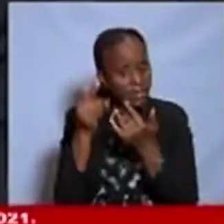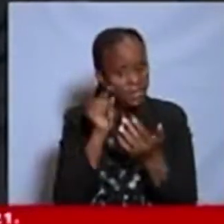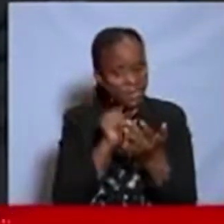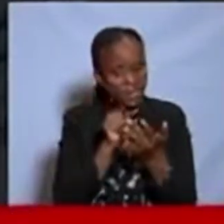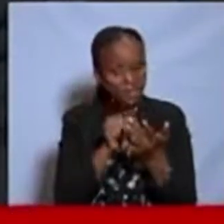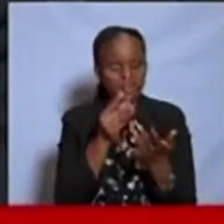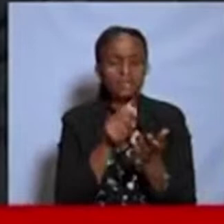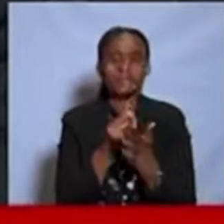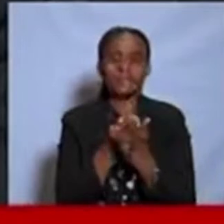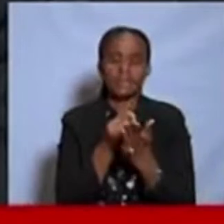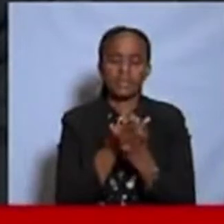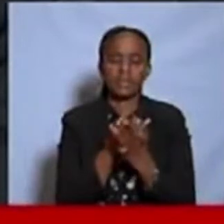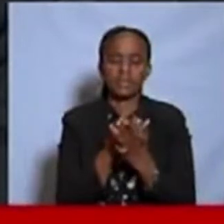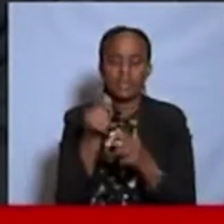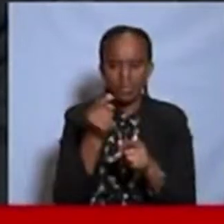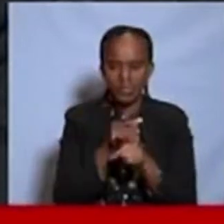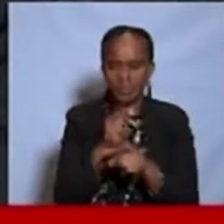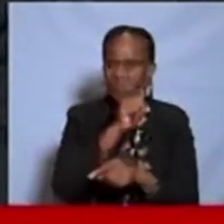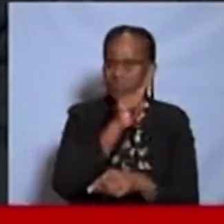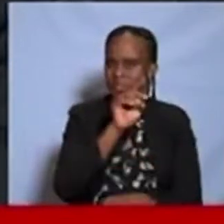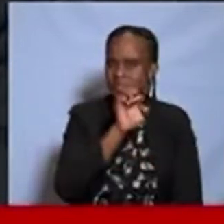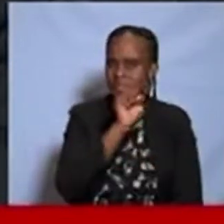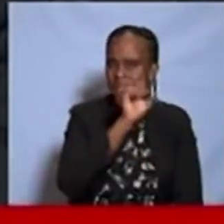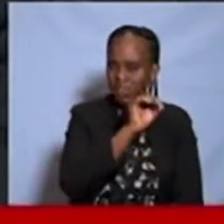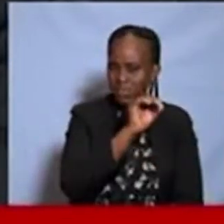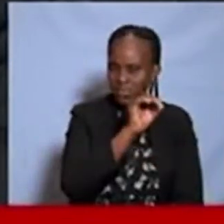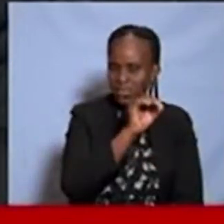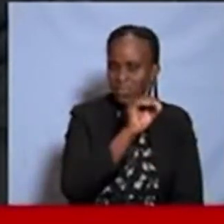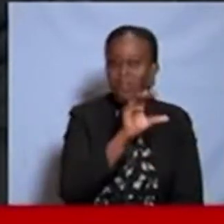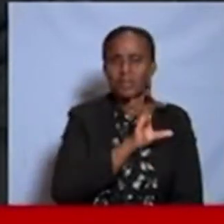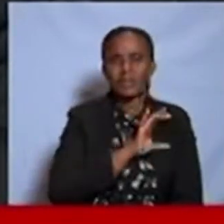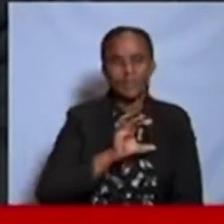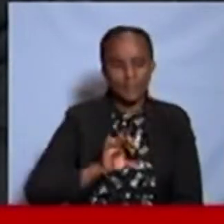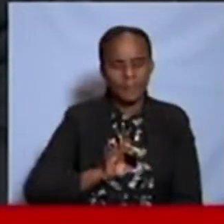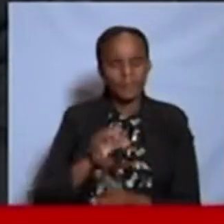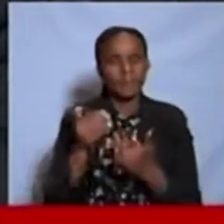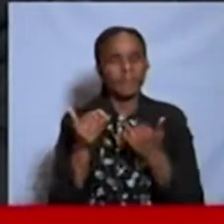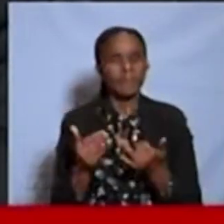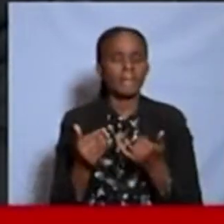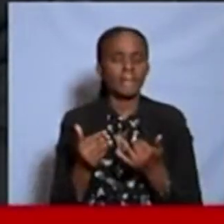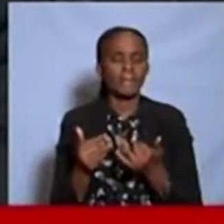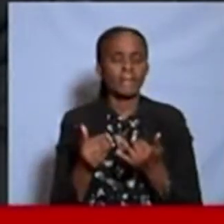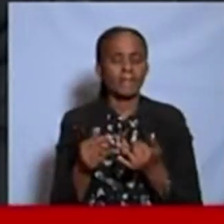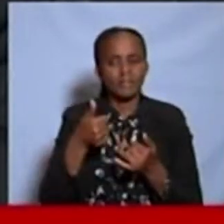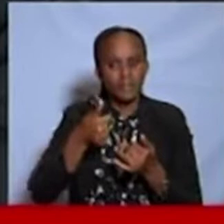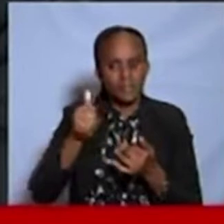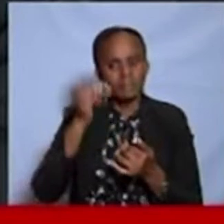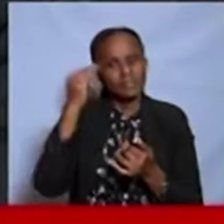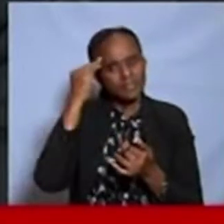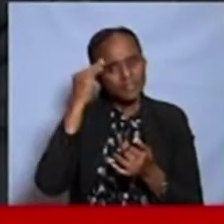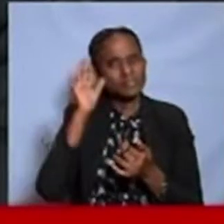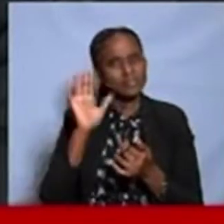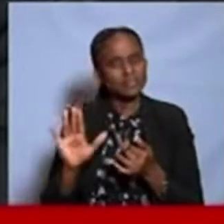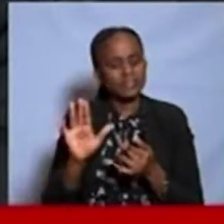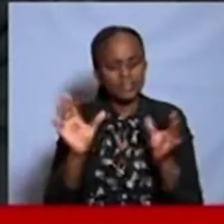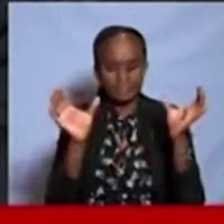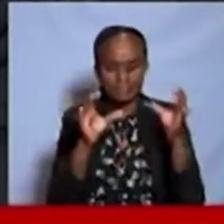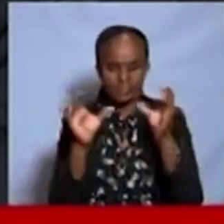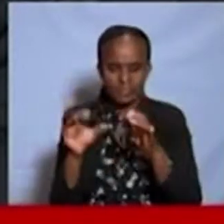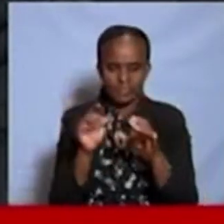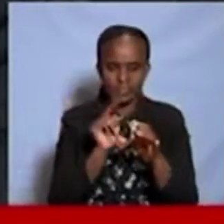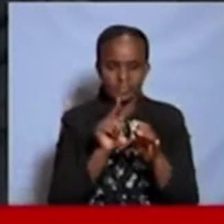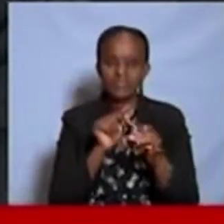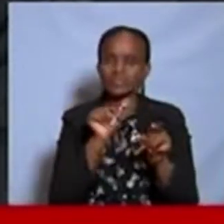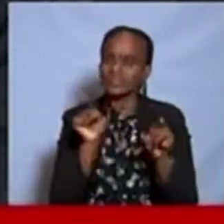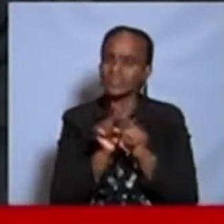money from ZESCO Welif. Now, you knew that the council was